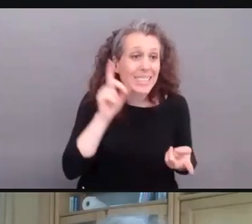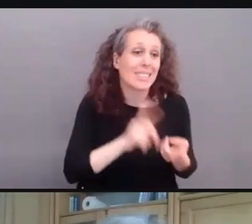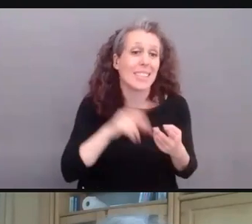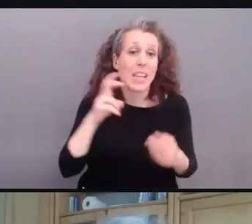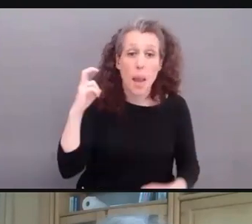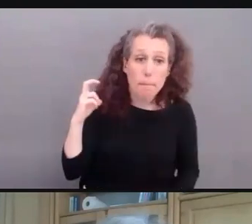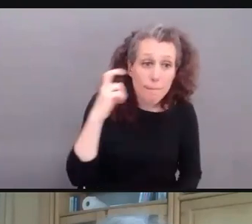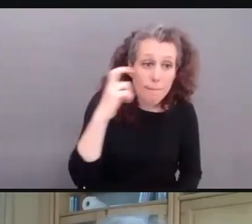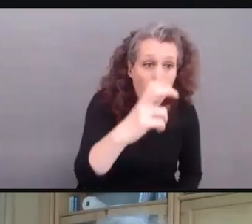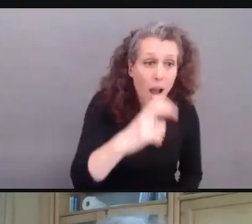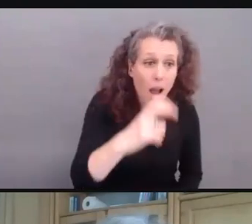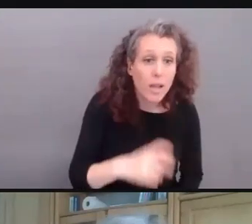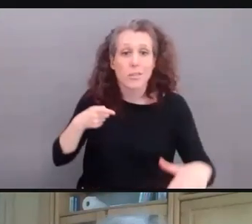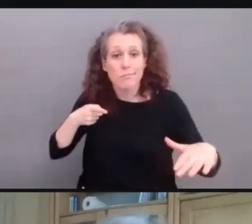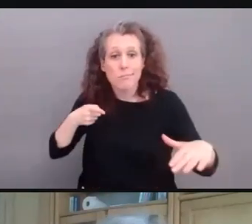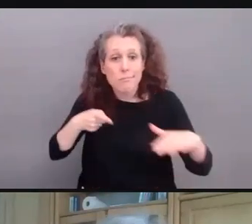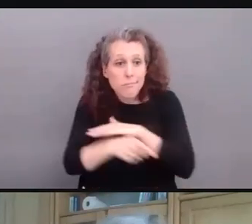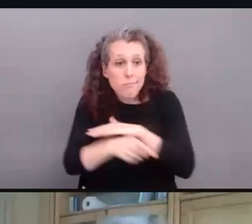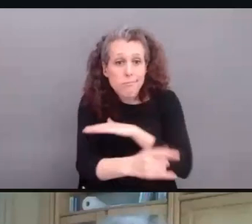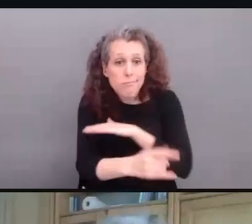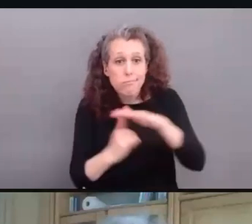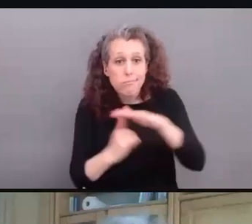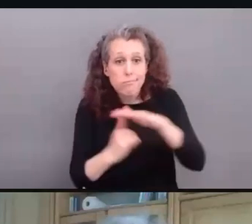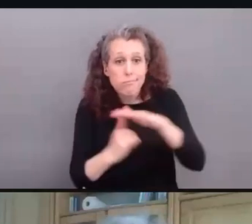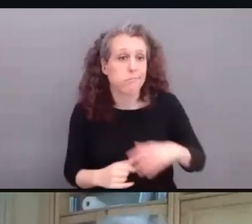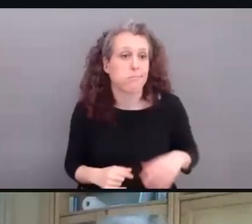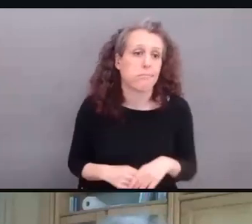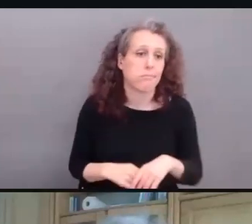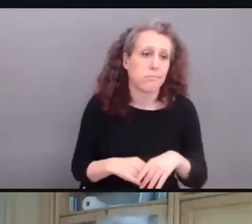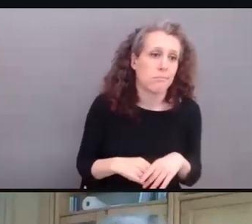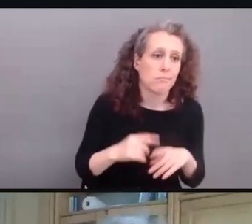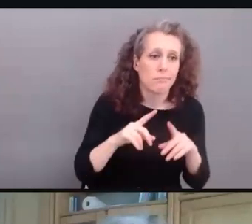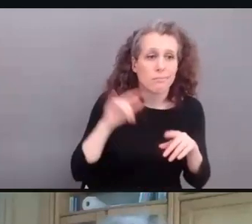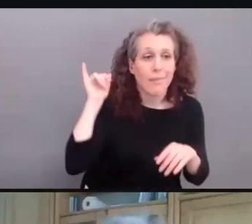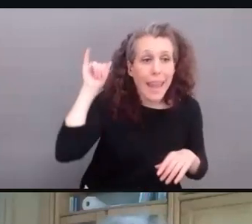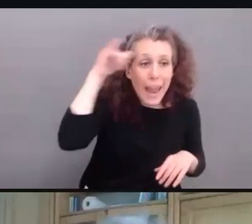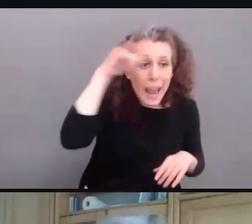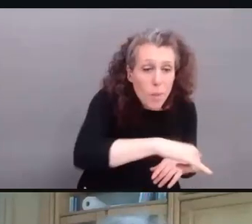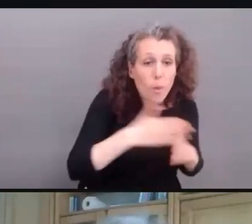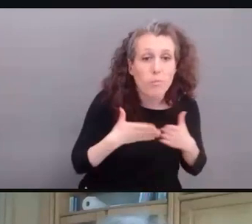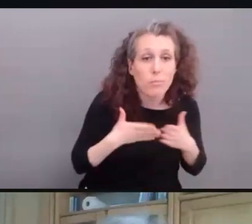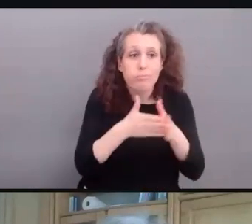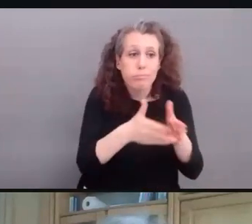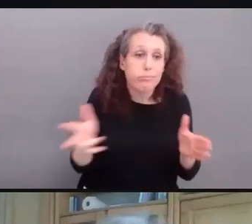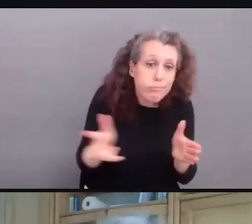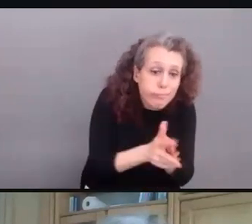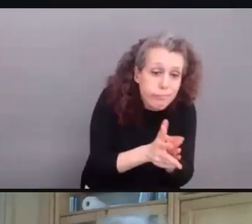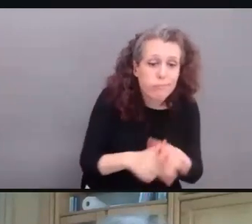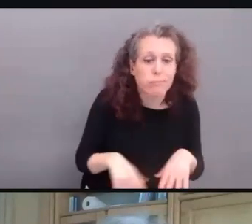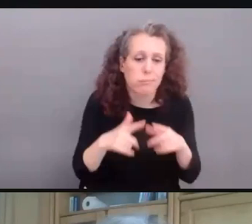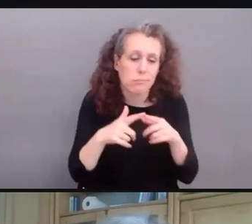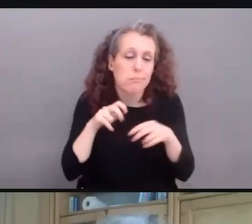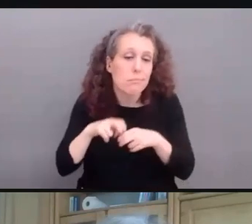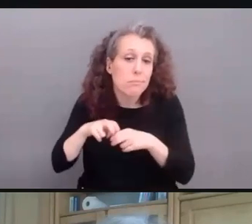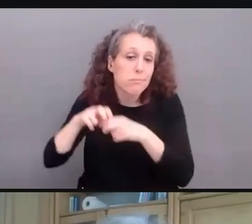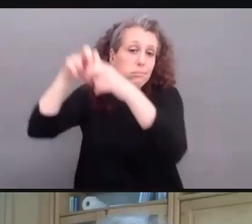coaches on metros up to ports and cable car facilities. Next slide, please. Now